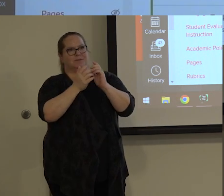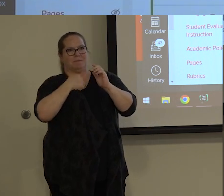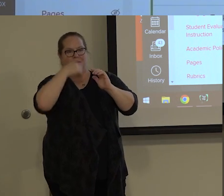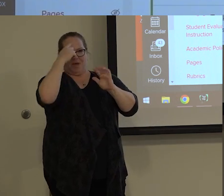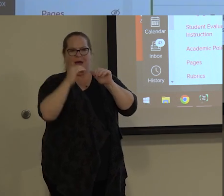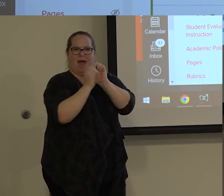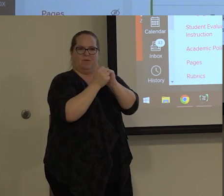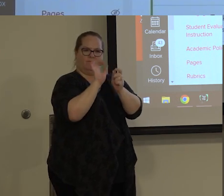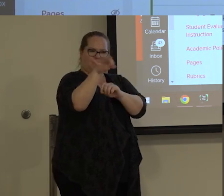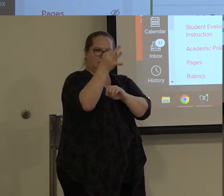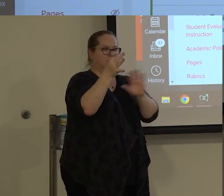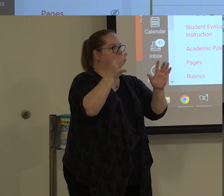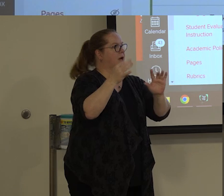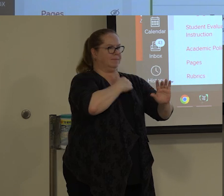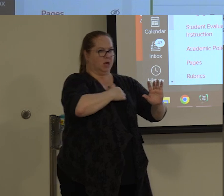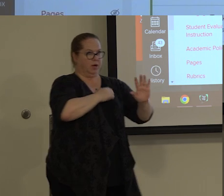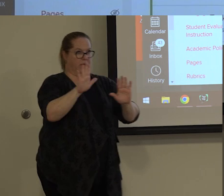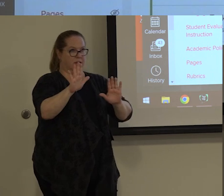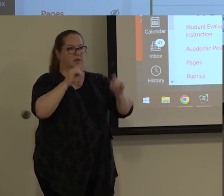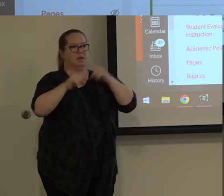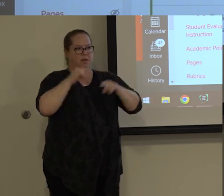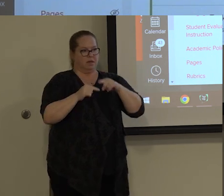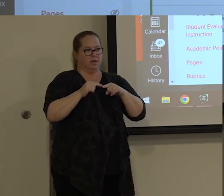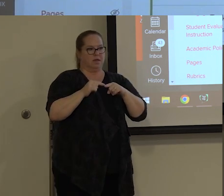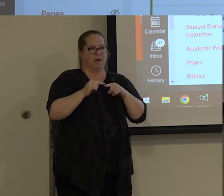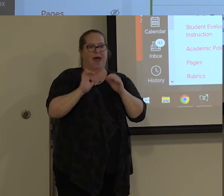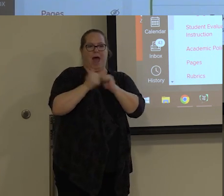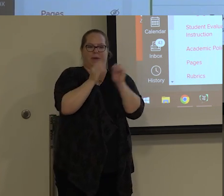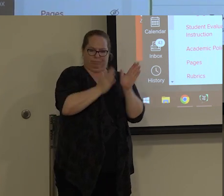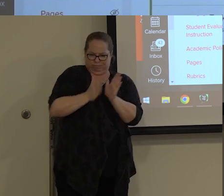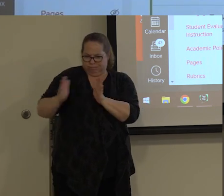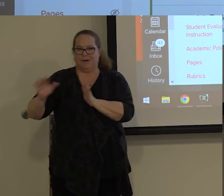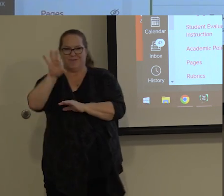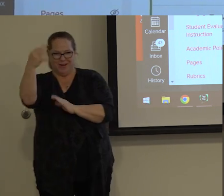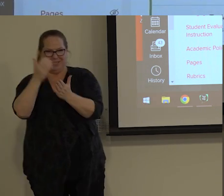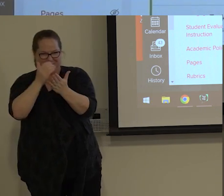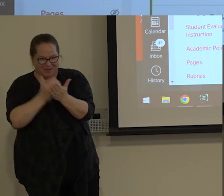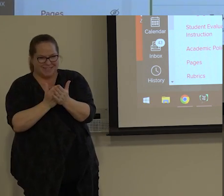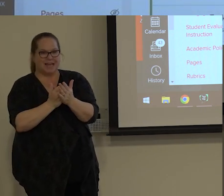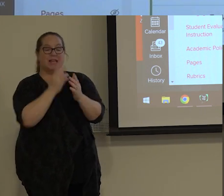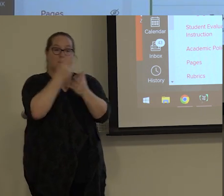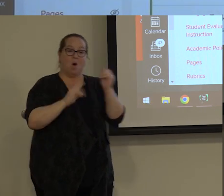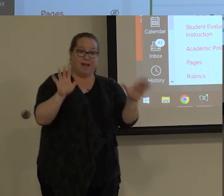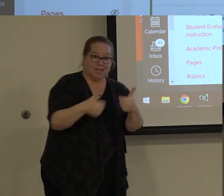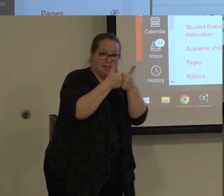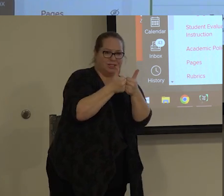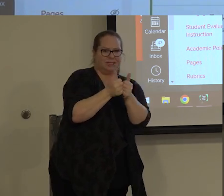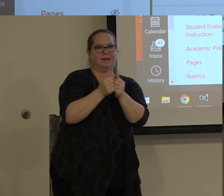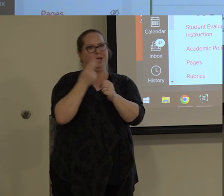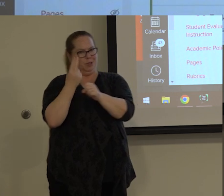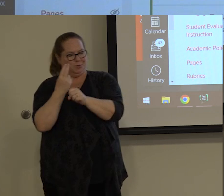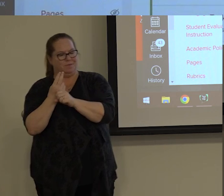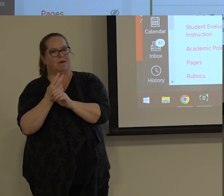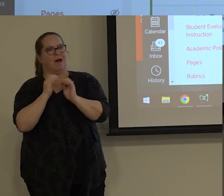basic French content, we deliver our basic French courses. And it's been both challenging and useful to think